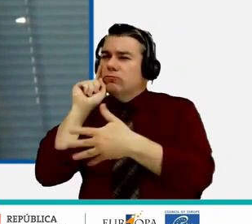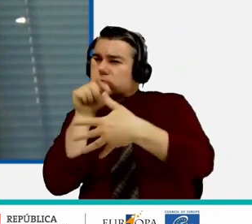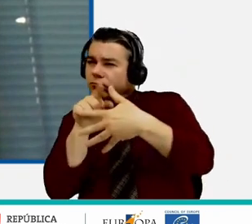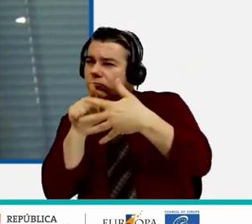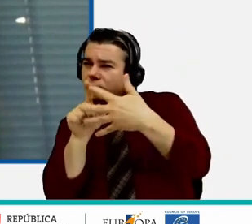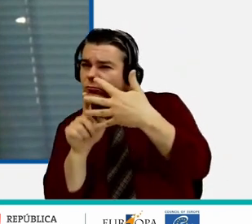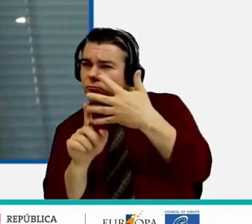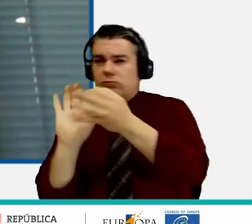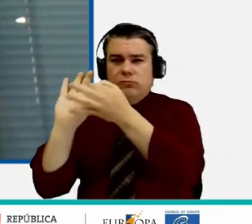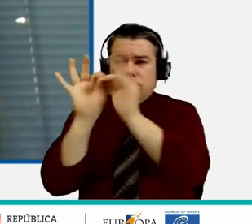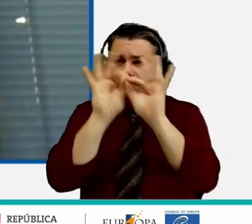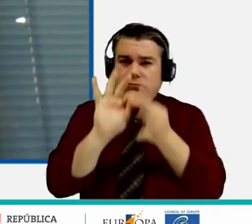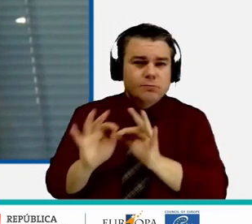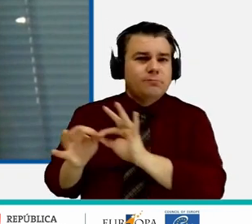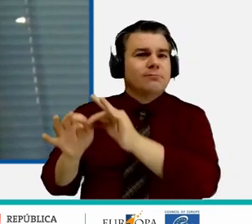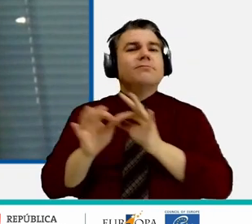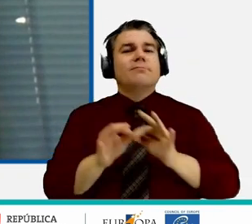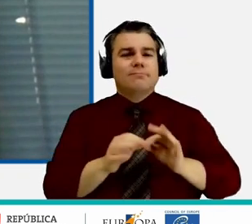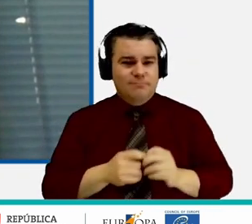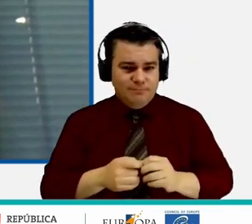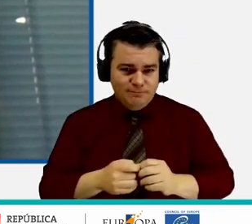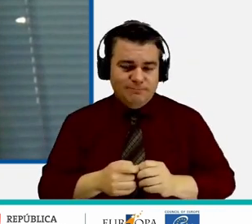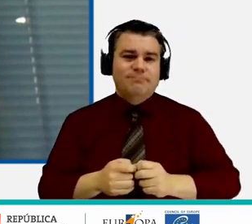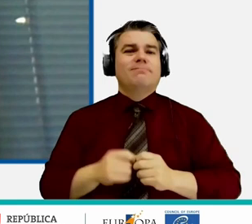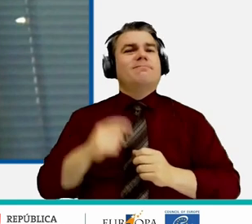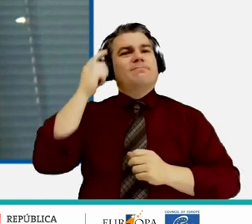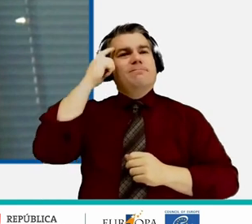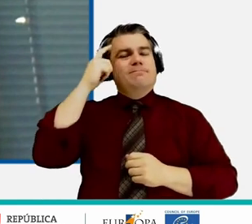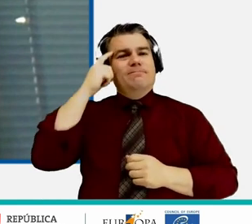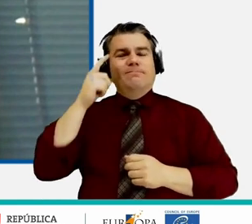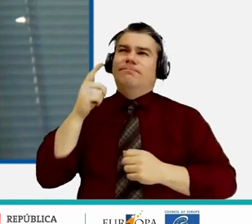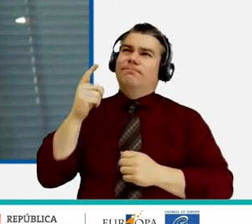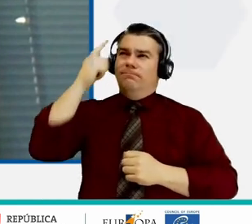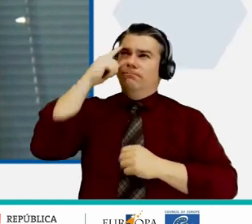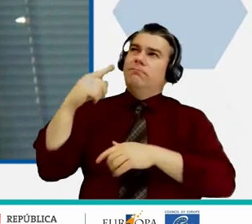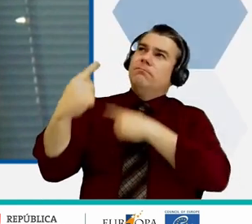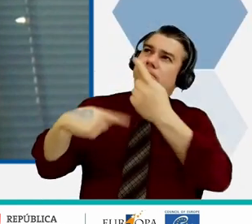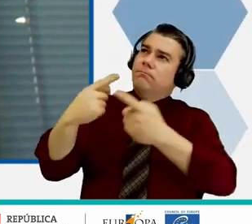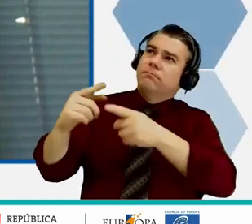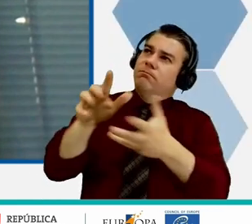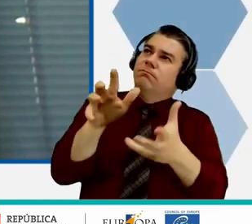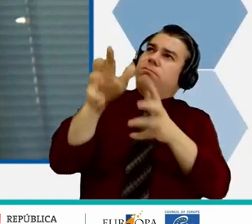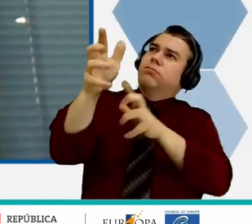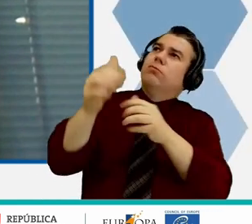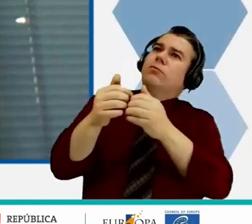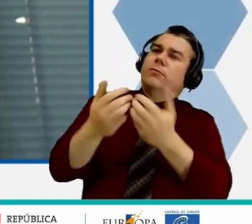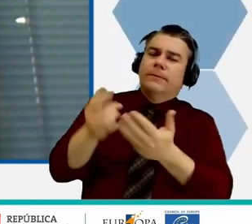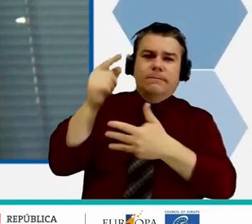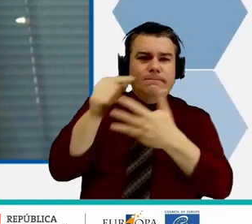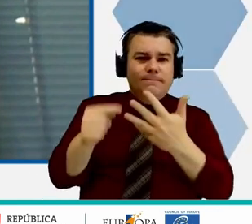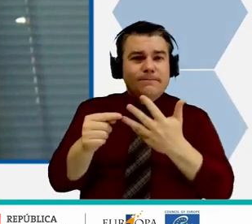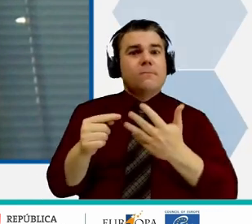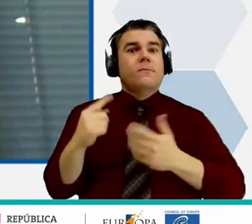occurrence and impact of critical events. And over the years, the growing demand to deal with other kinds of shocks